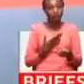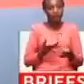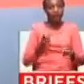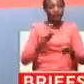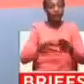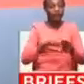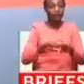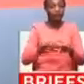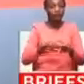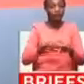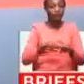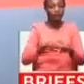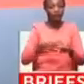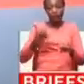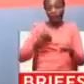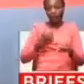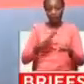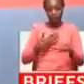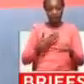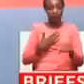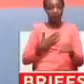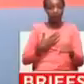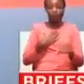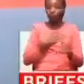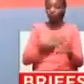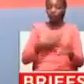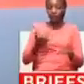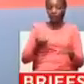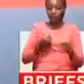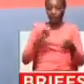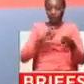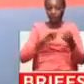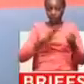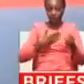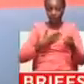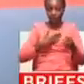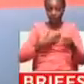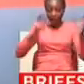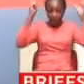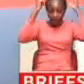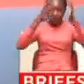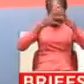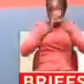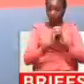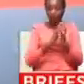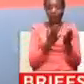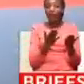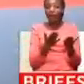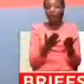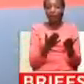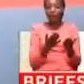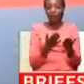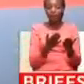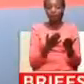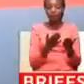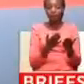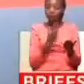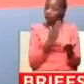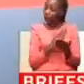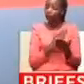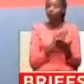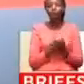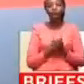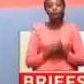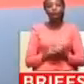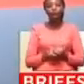just a sorcerer, but she had not been initiated to the higher levels. And so one of the musicians that's really famous in Uganda